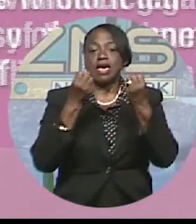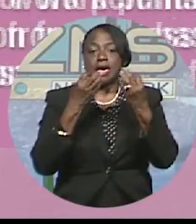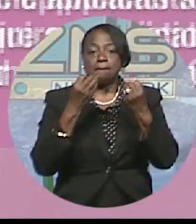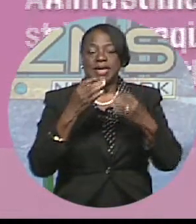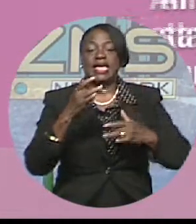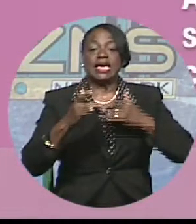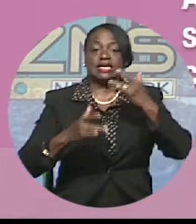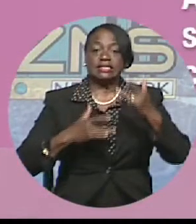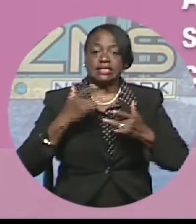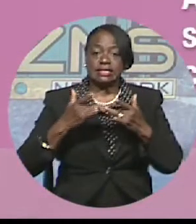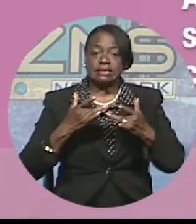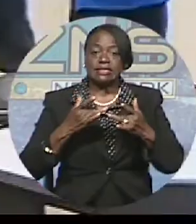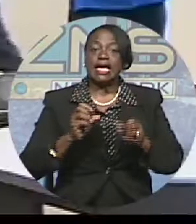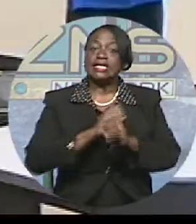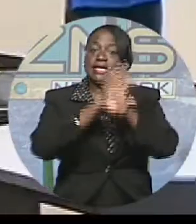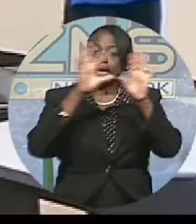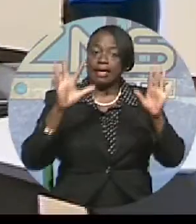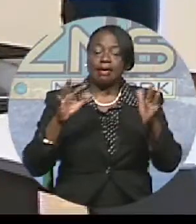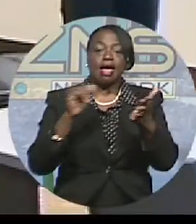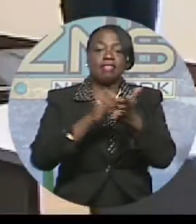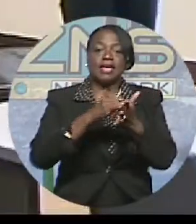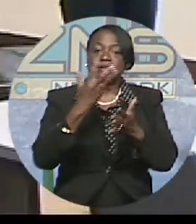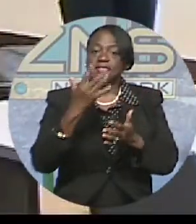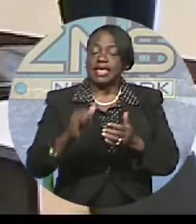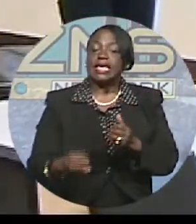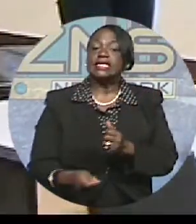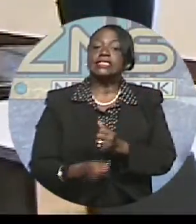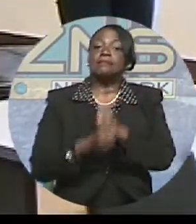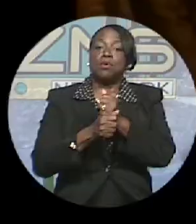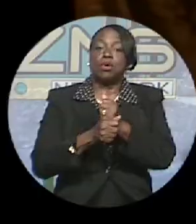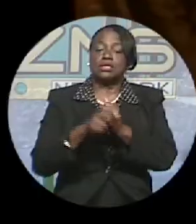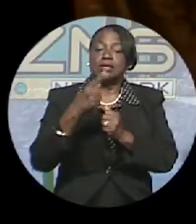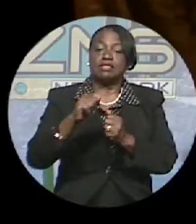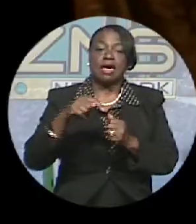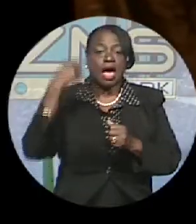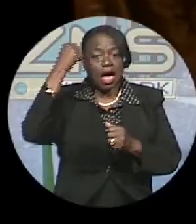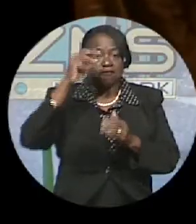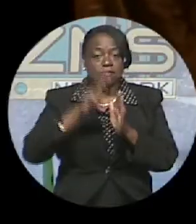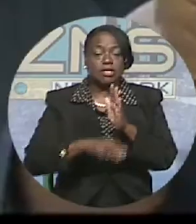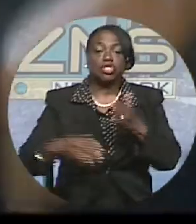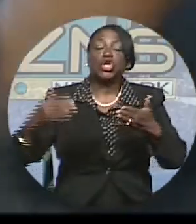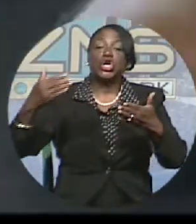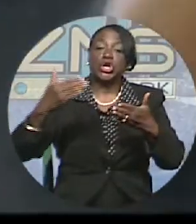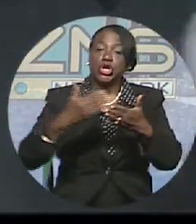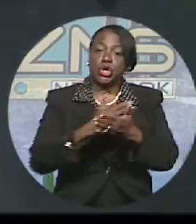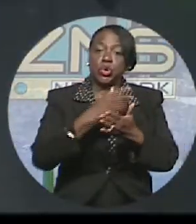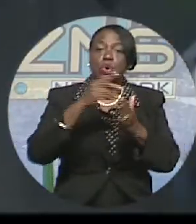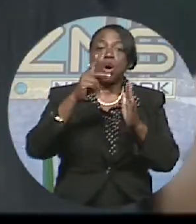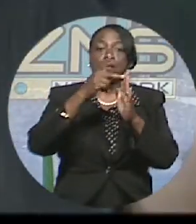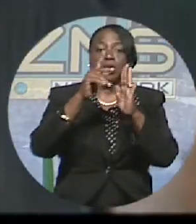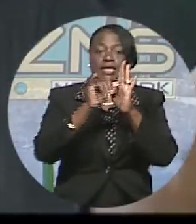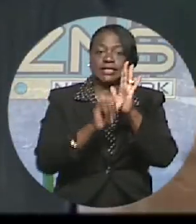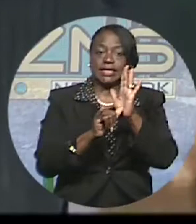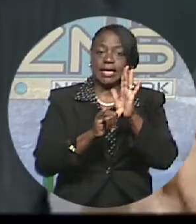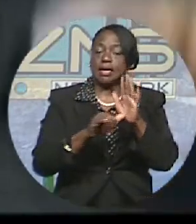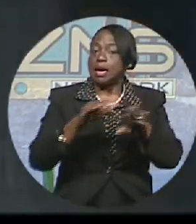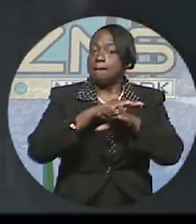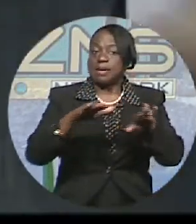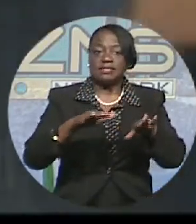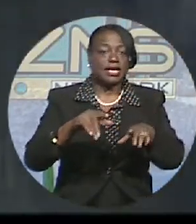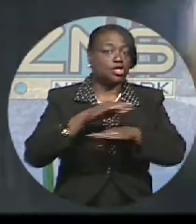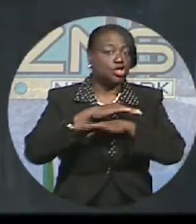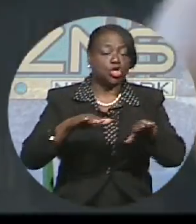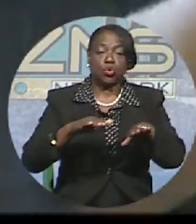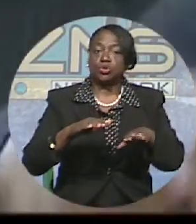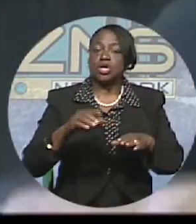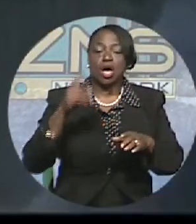supports government's new immigration policy. What it does not support, though, are recent comments made by U.S. lawmaker Daphne Campbell. Members